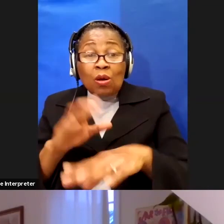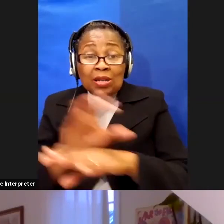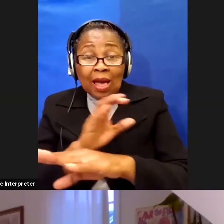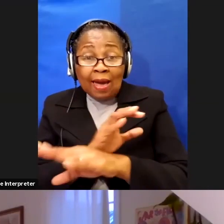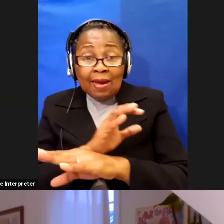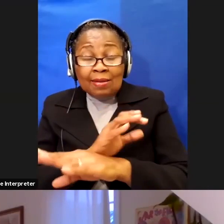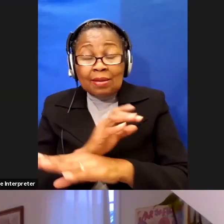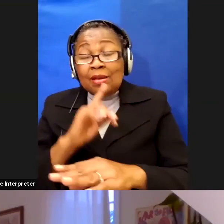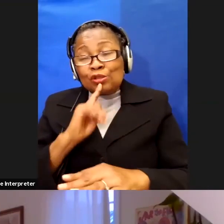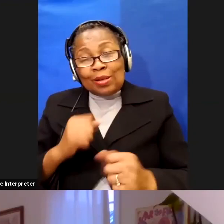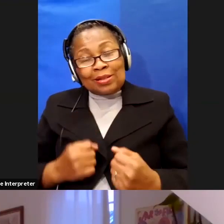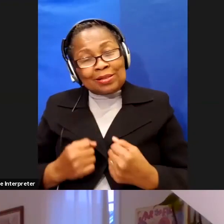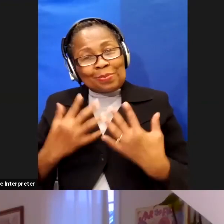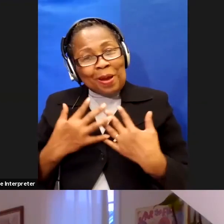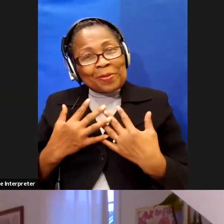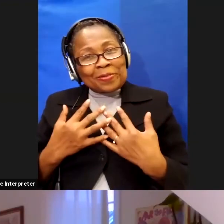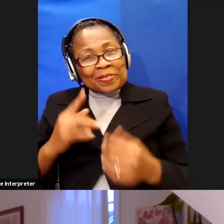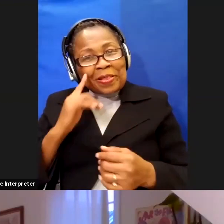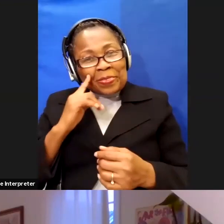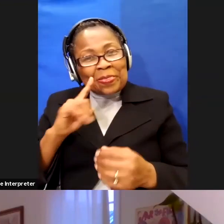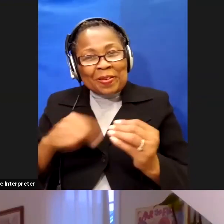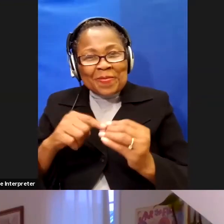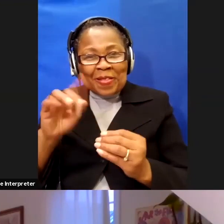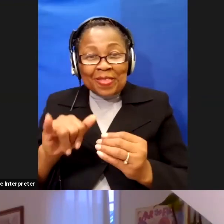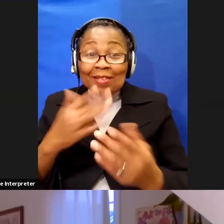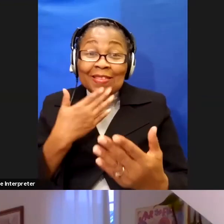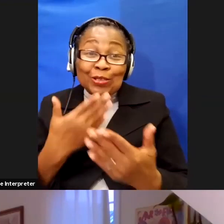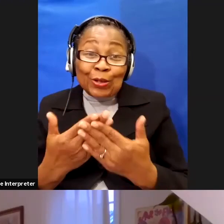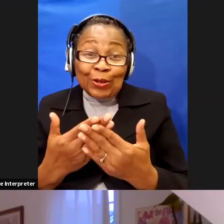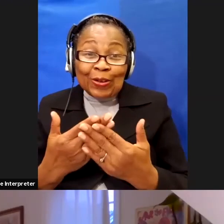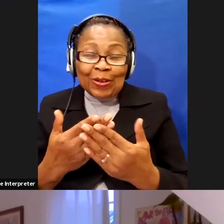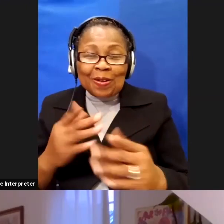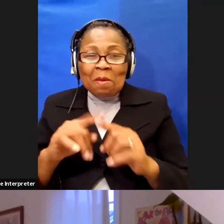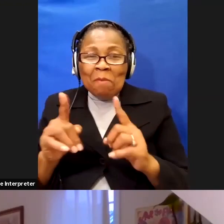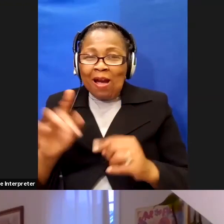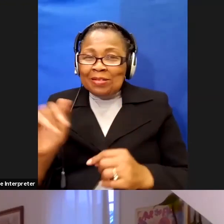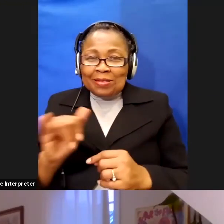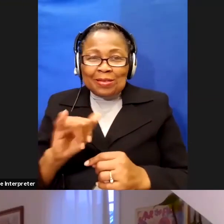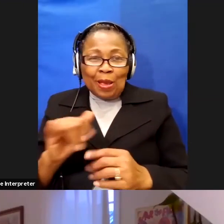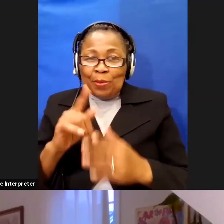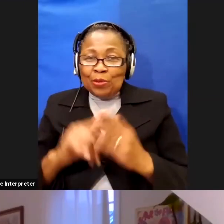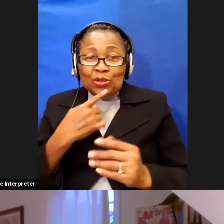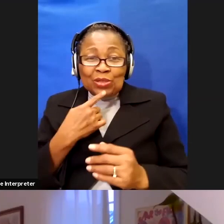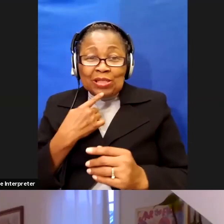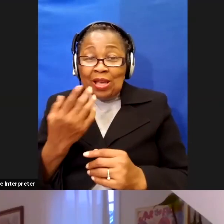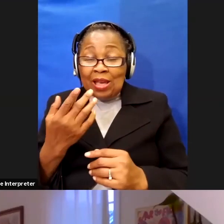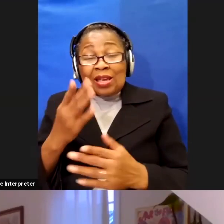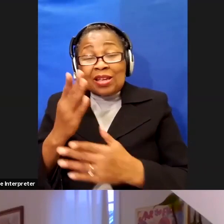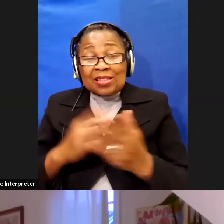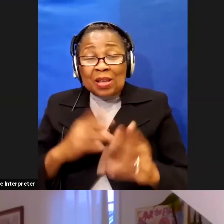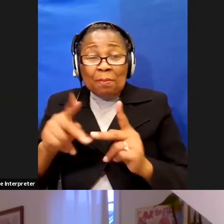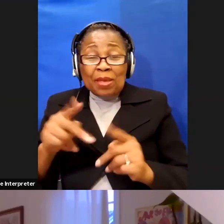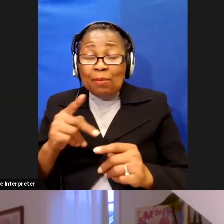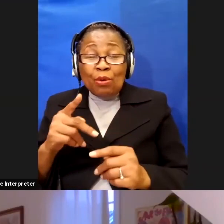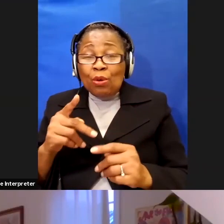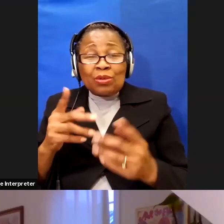are thinking about that, which is good. But you know, kind of what you're saying too, I know that for some people, you know, they just want